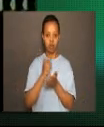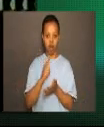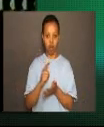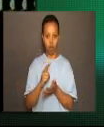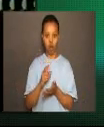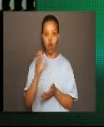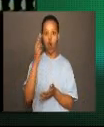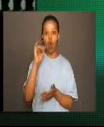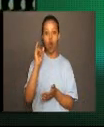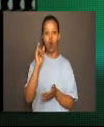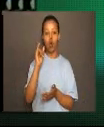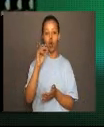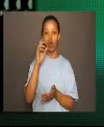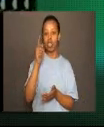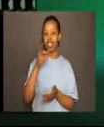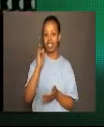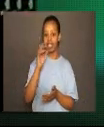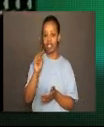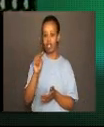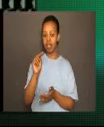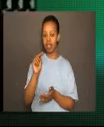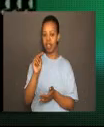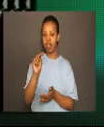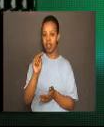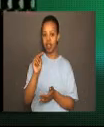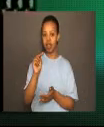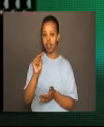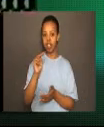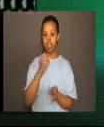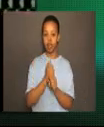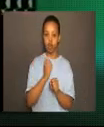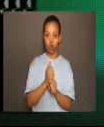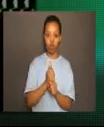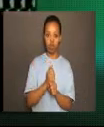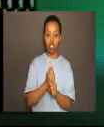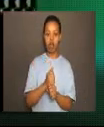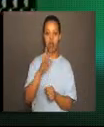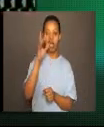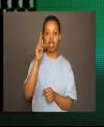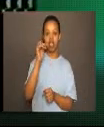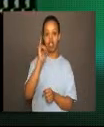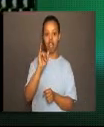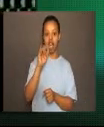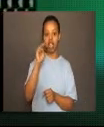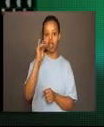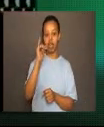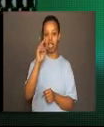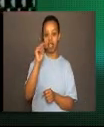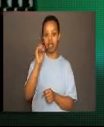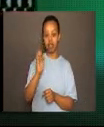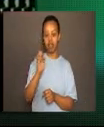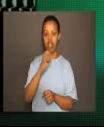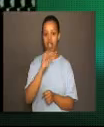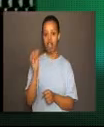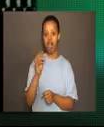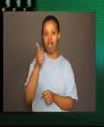Origins tend to be rich in adenine and thymine bases, AT-rich, because